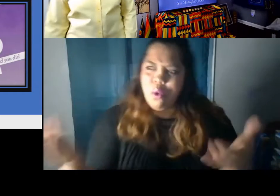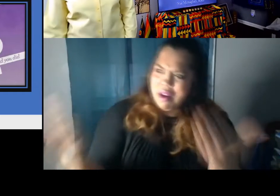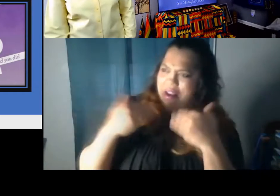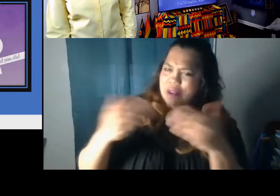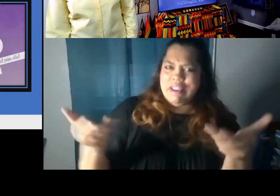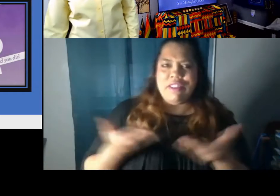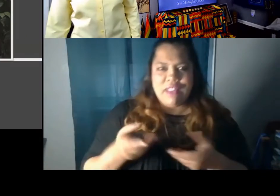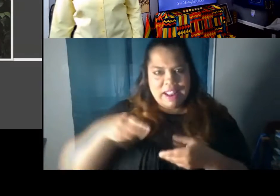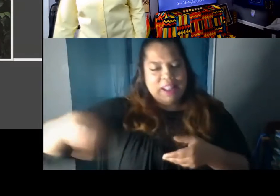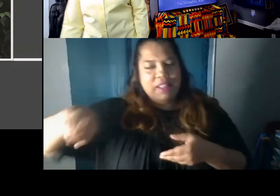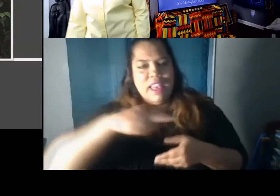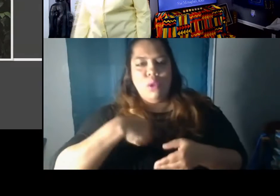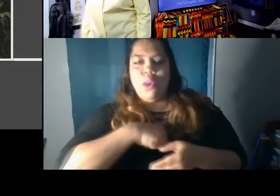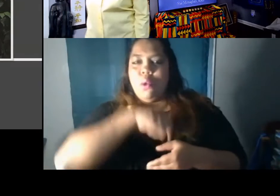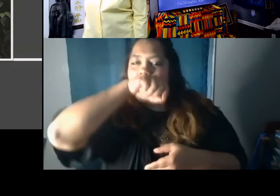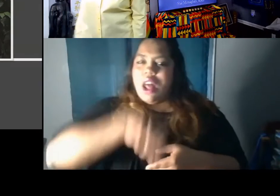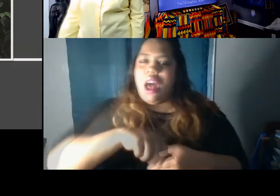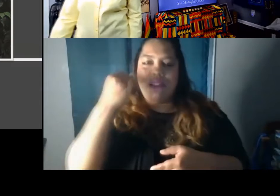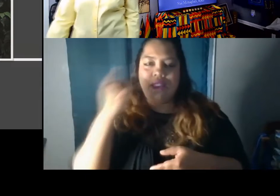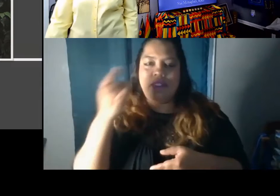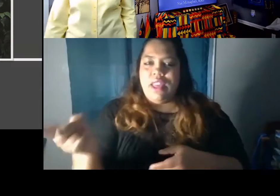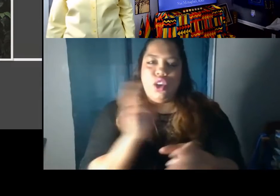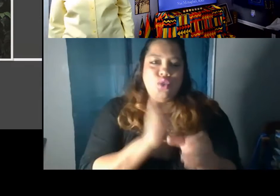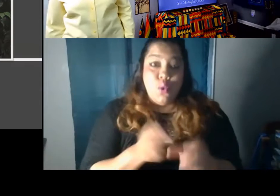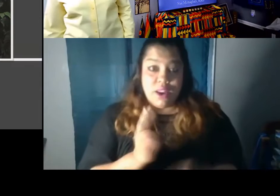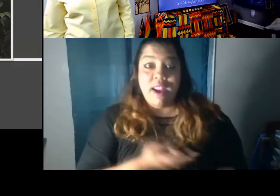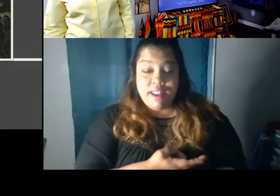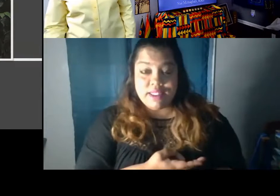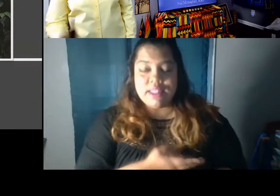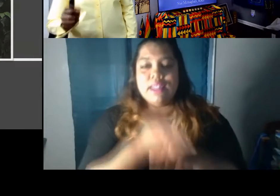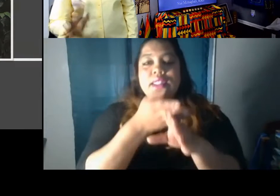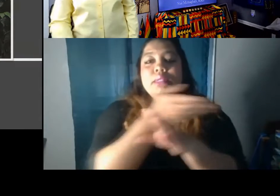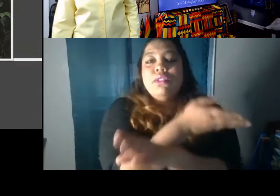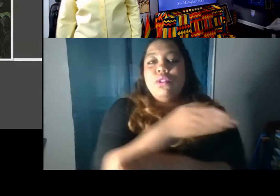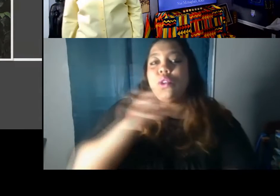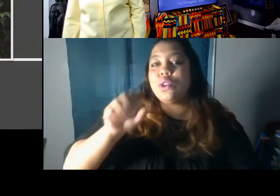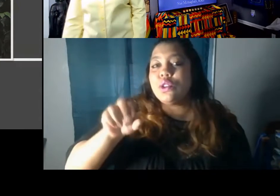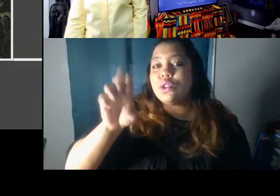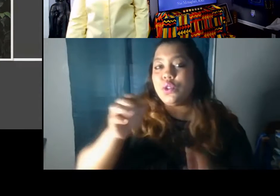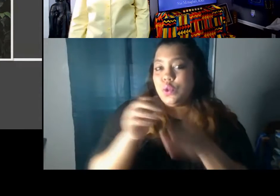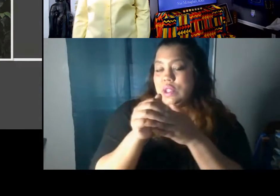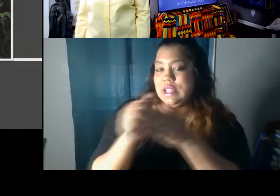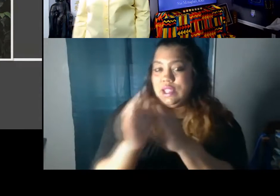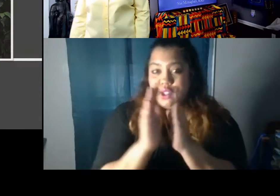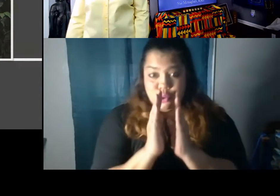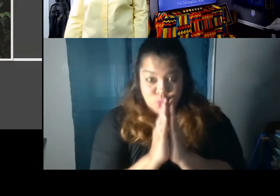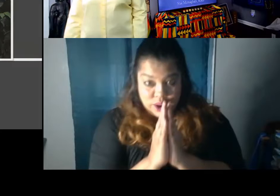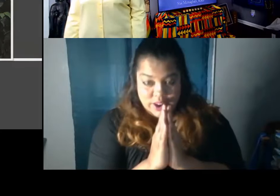All right. Before Sue Monahan grounds us in prayer, let me share this about